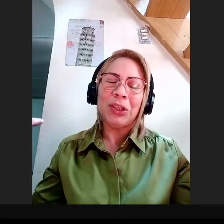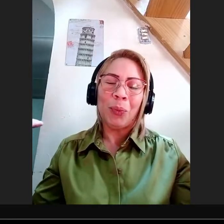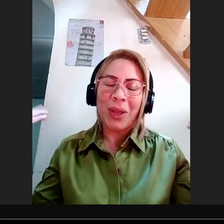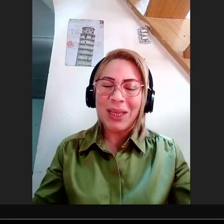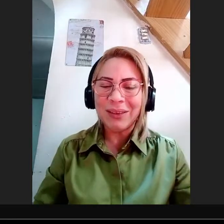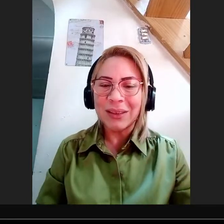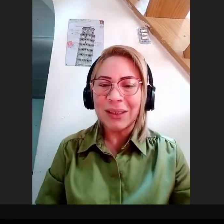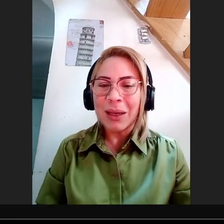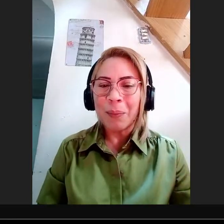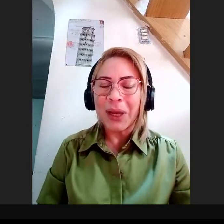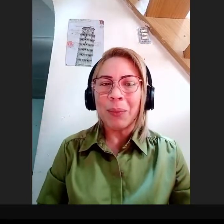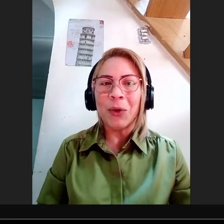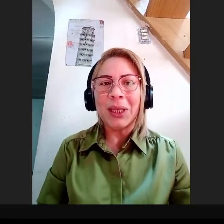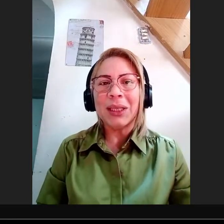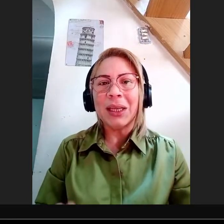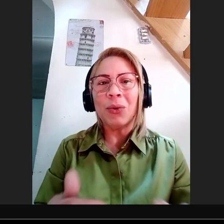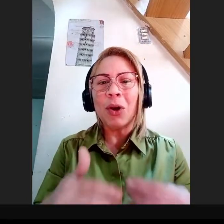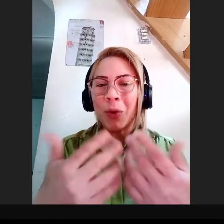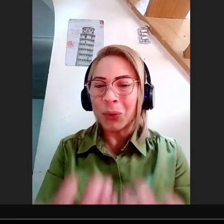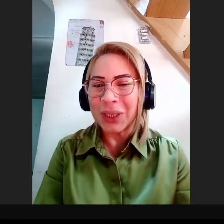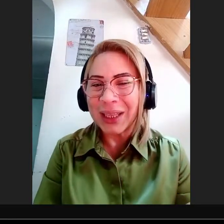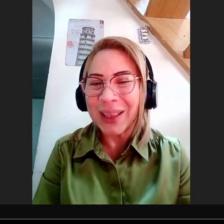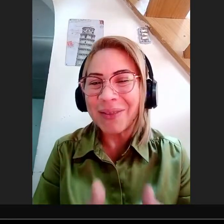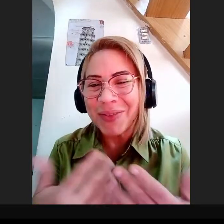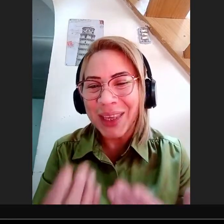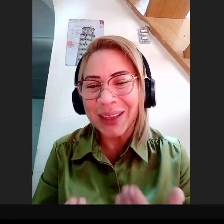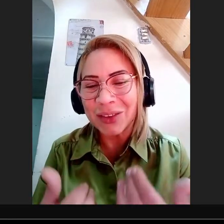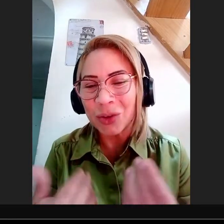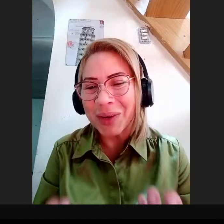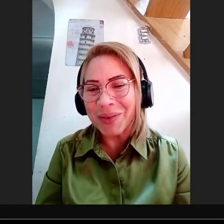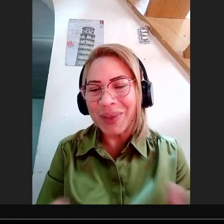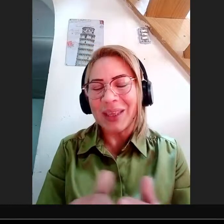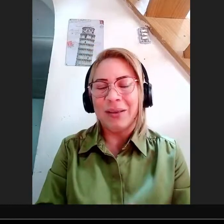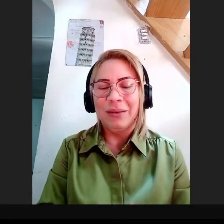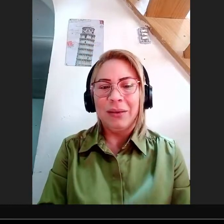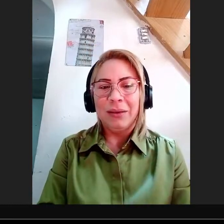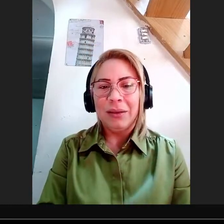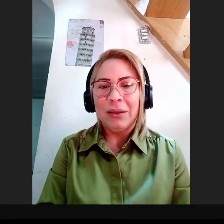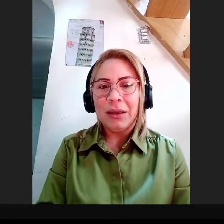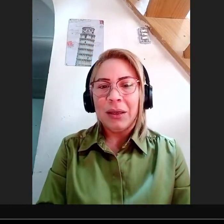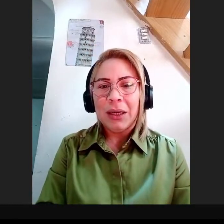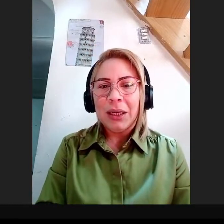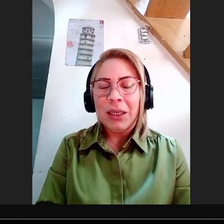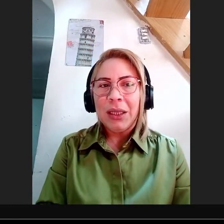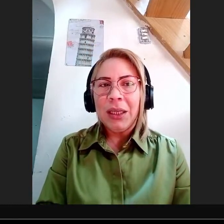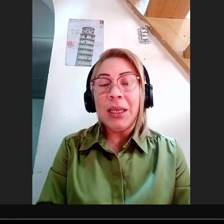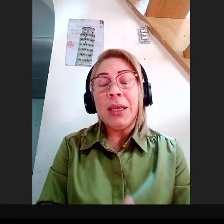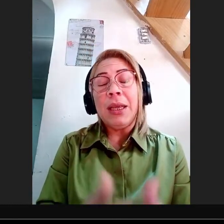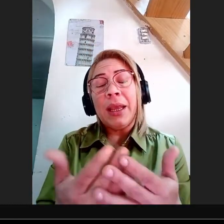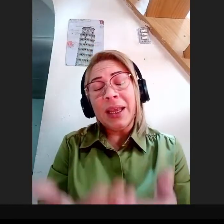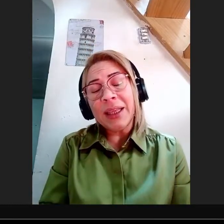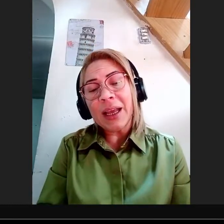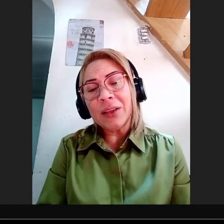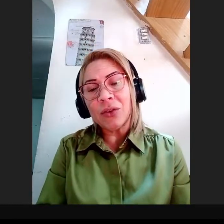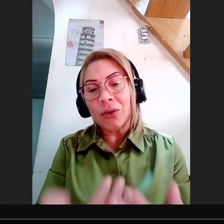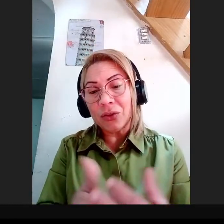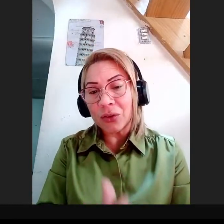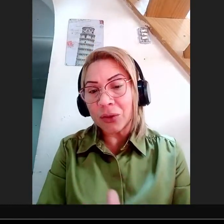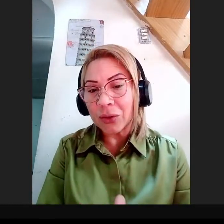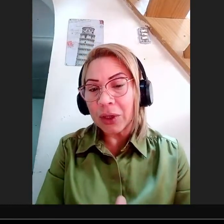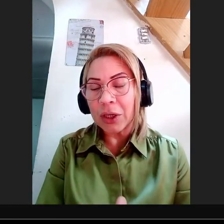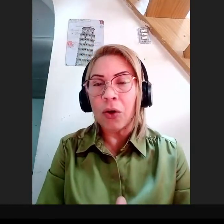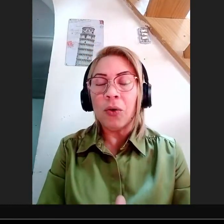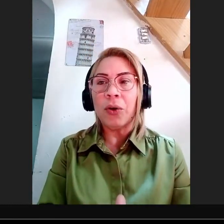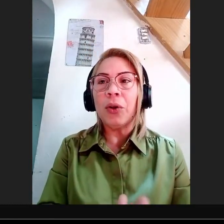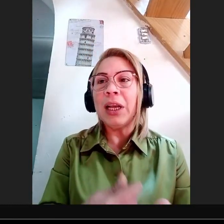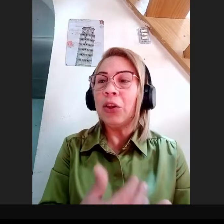are looking for an opportunity. We flee our country to have a better opportunity to be able to live, to